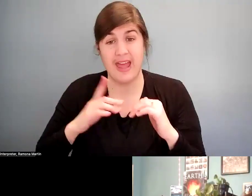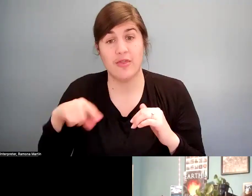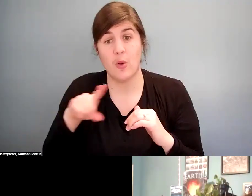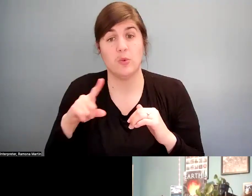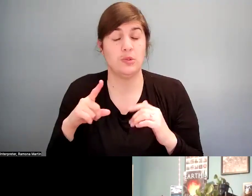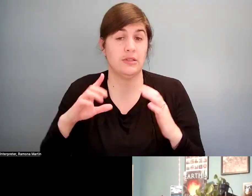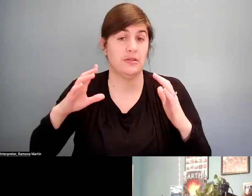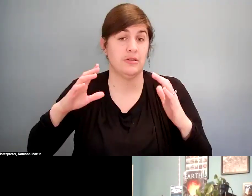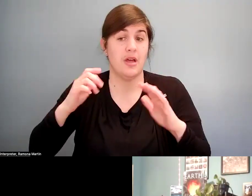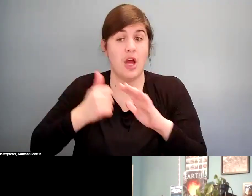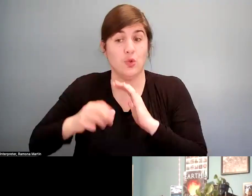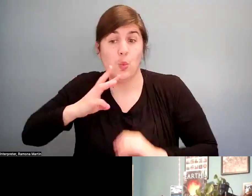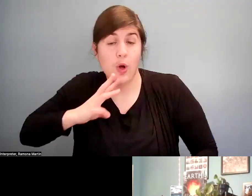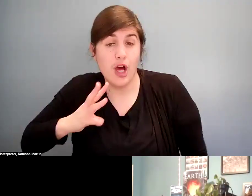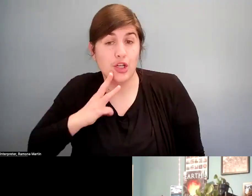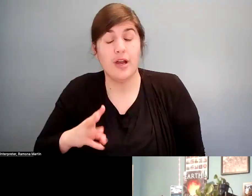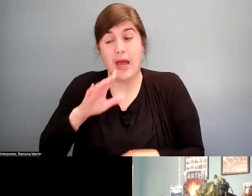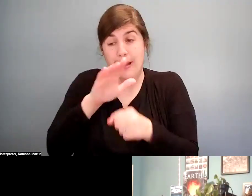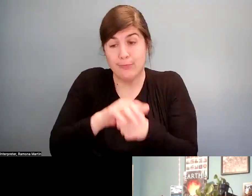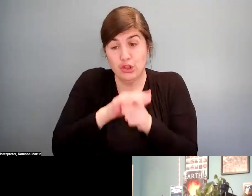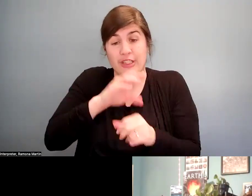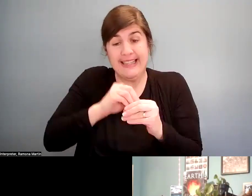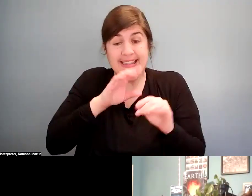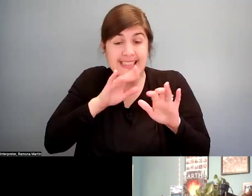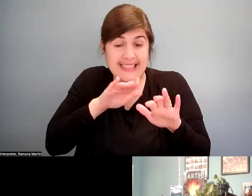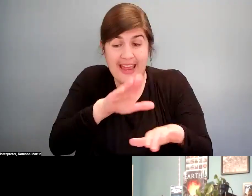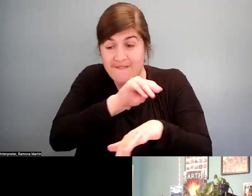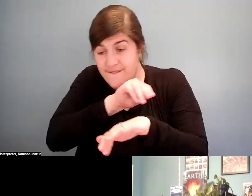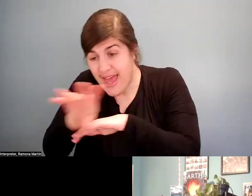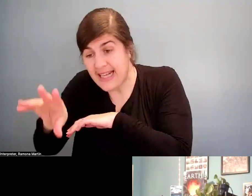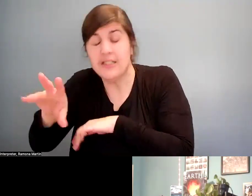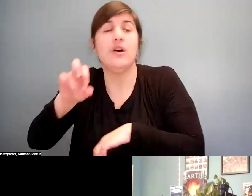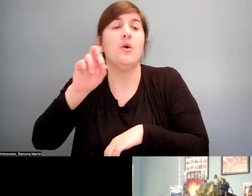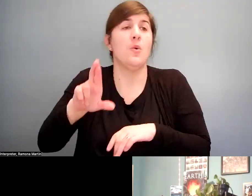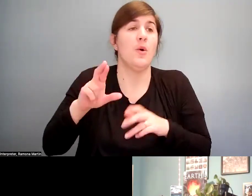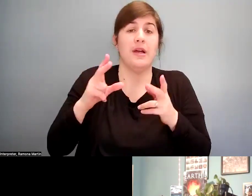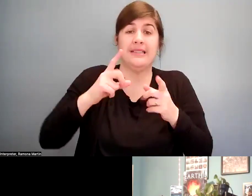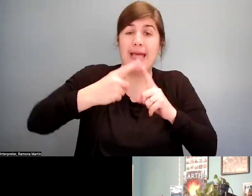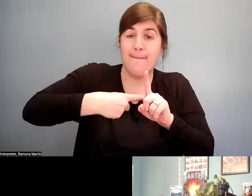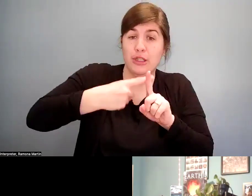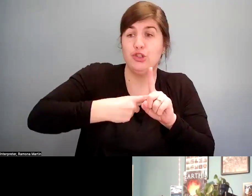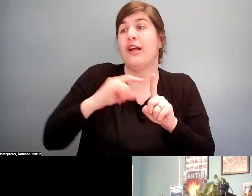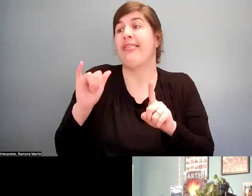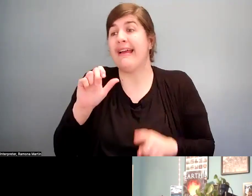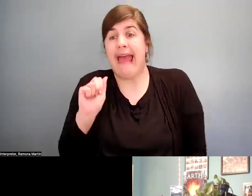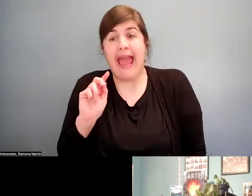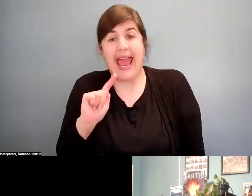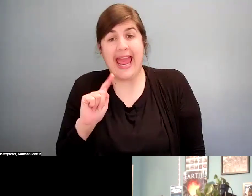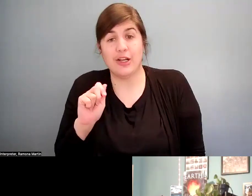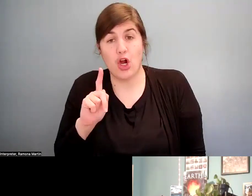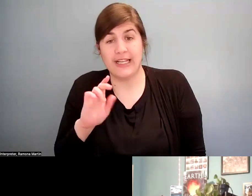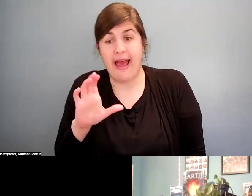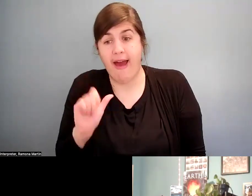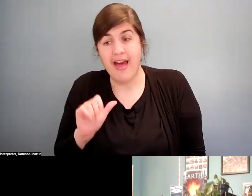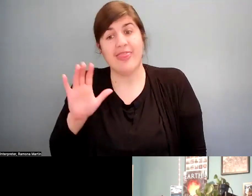Like, does the pressure in the deep sea affect this? Does the temperature in places either underwater or like in Antarctica, does the temperature and pressure